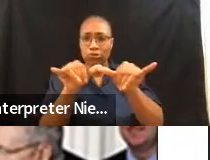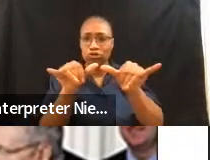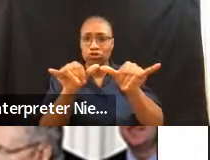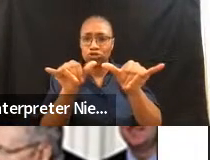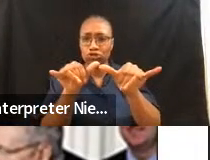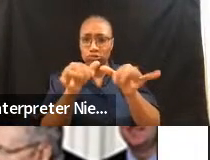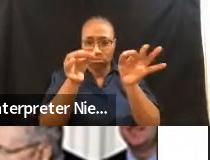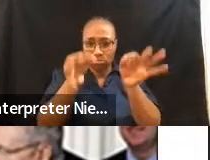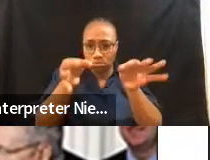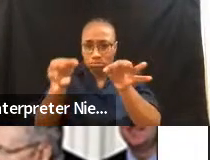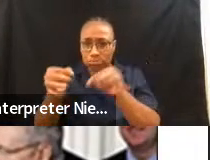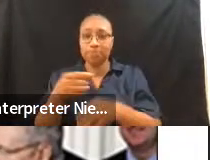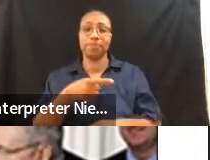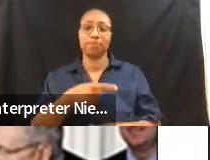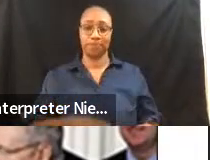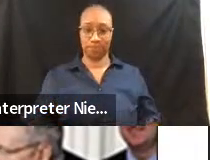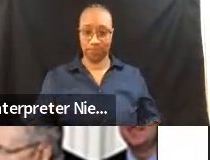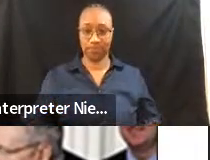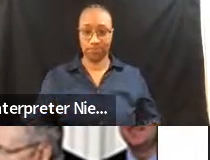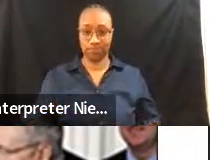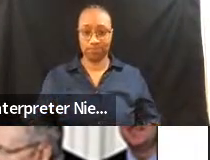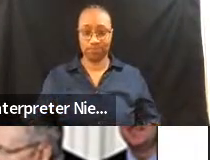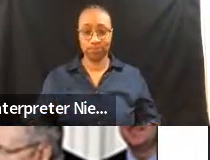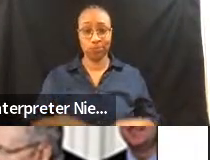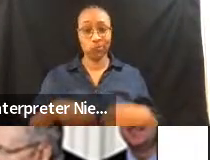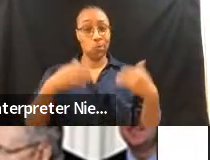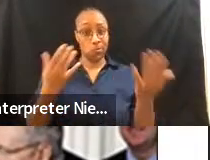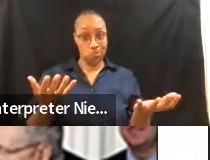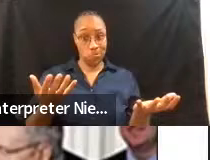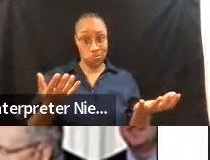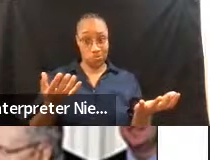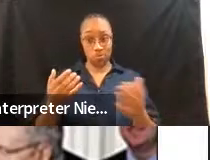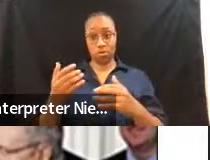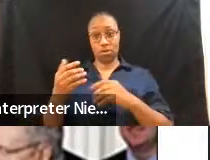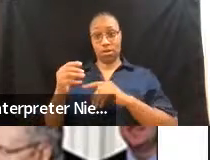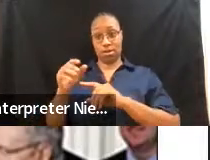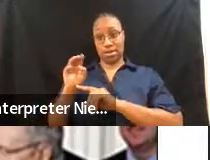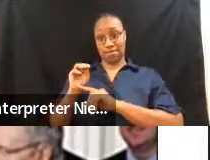to ensure that medical diagnostic equipment is accessible.